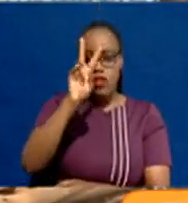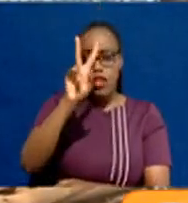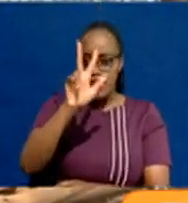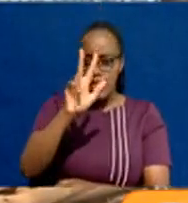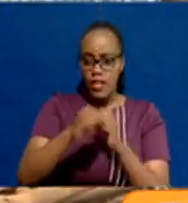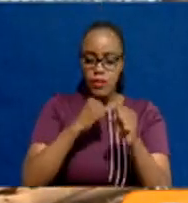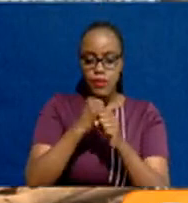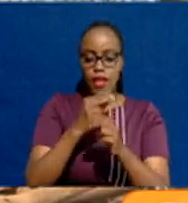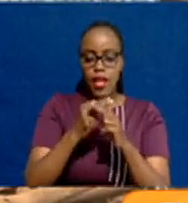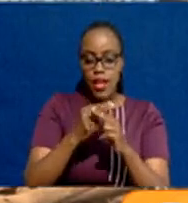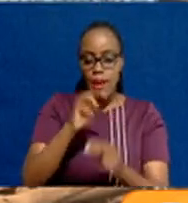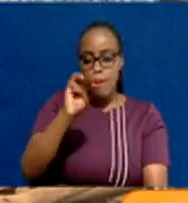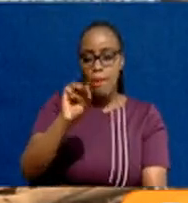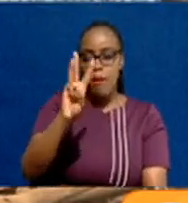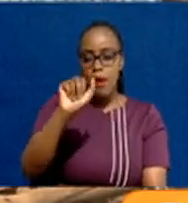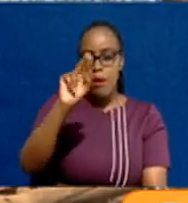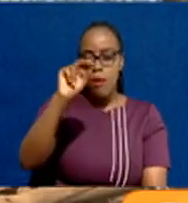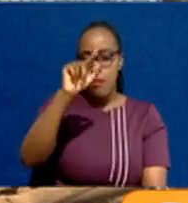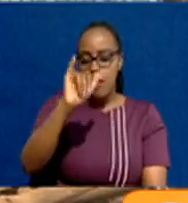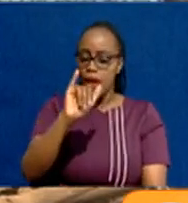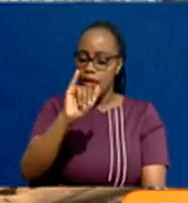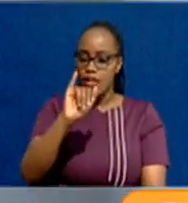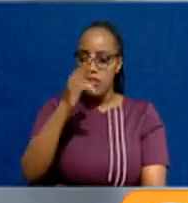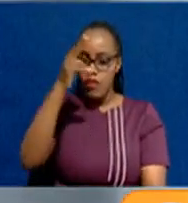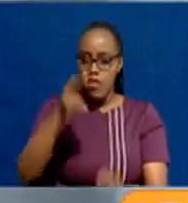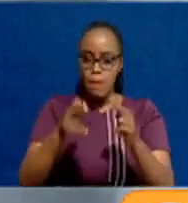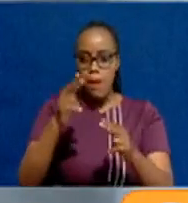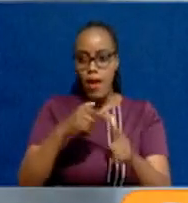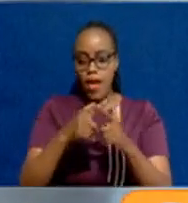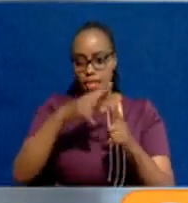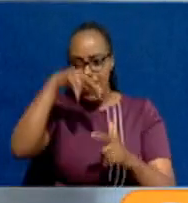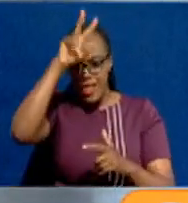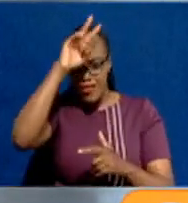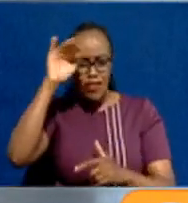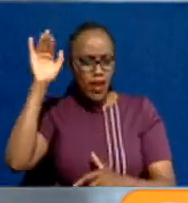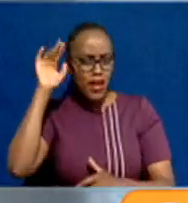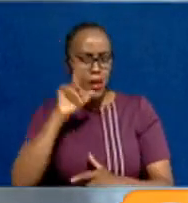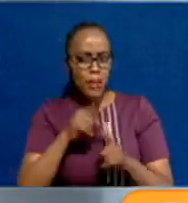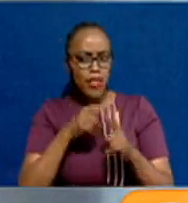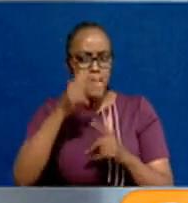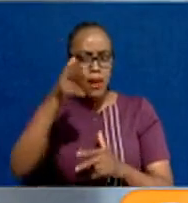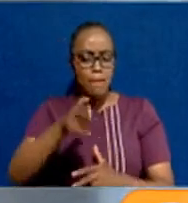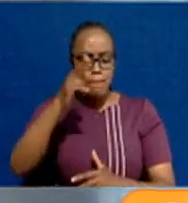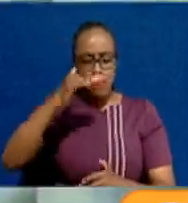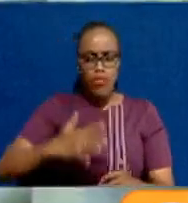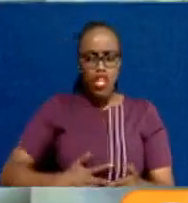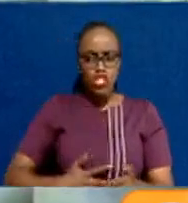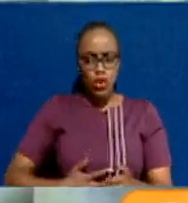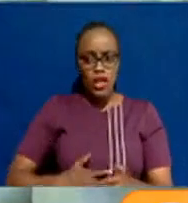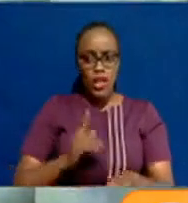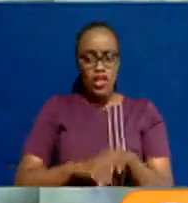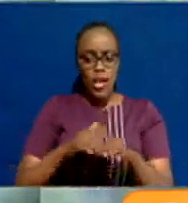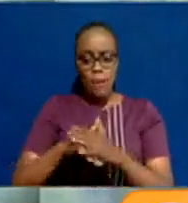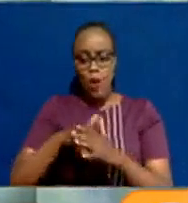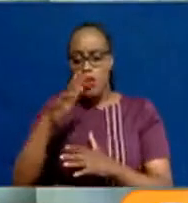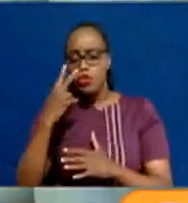43-year-old Bernard Mwangi was startled by the bleating of his goats. He was shot in the stomach upon stepping